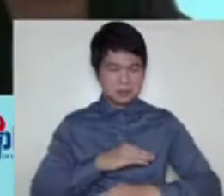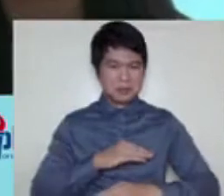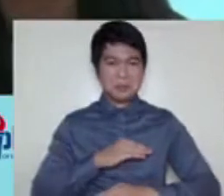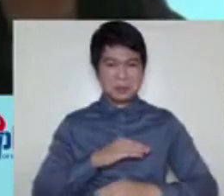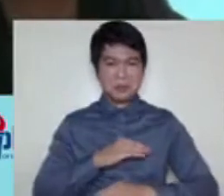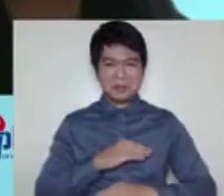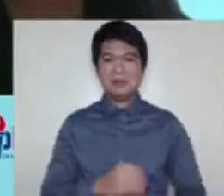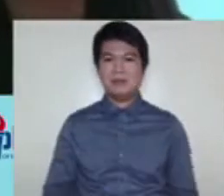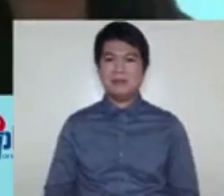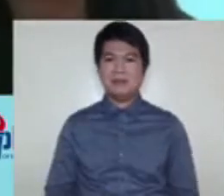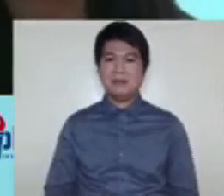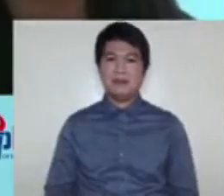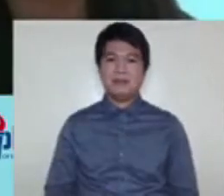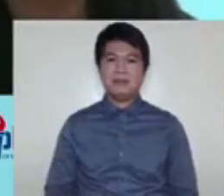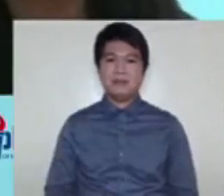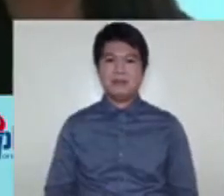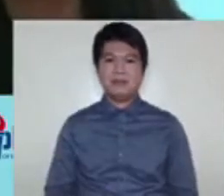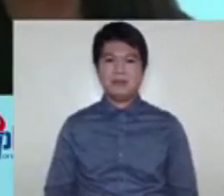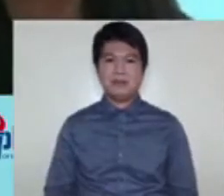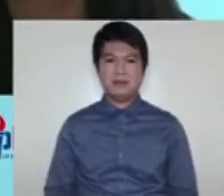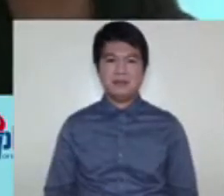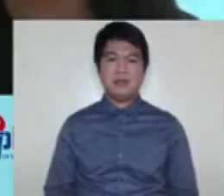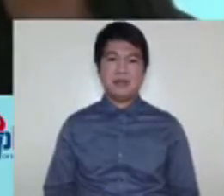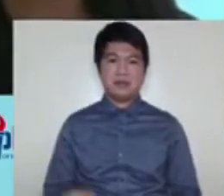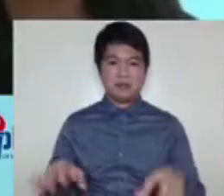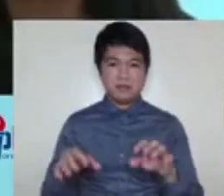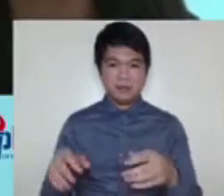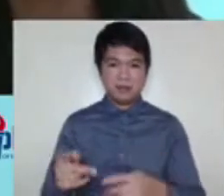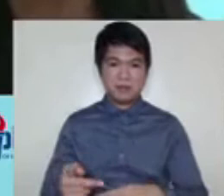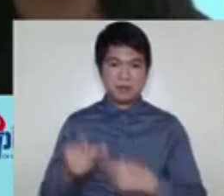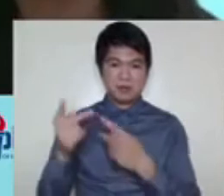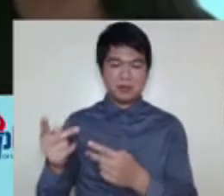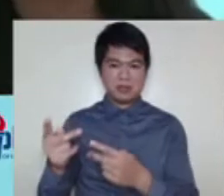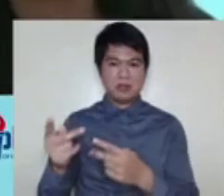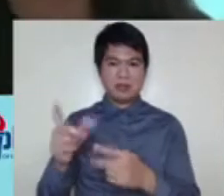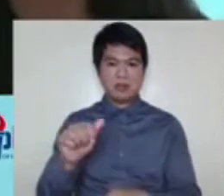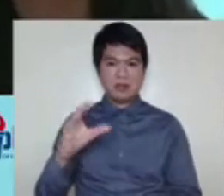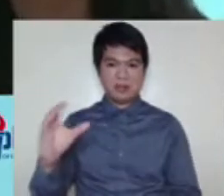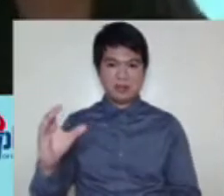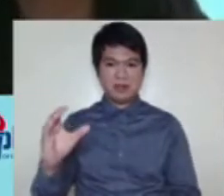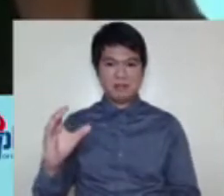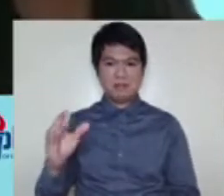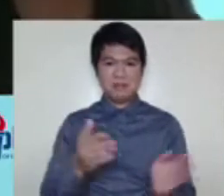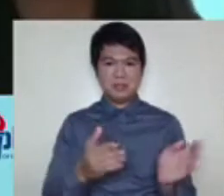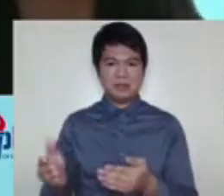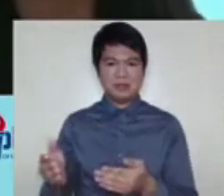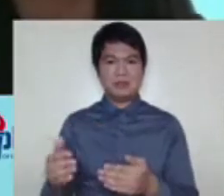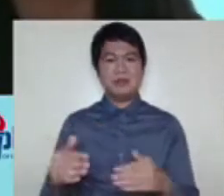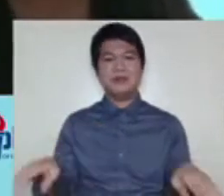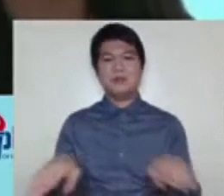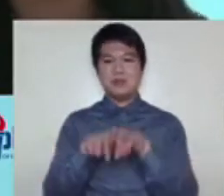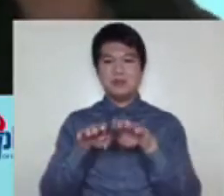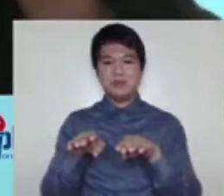an activity proposal or the LAC plan, then that equates to unsatisfactory. Then of course, non-submission of any